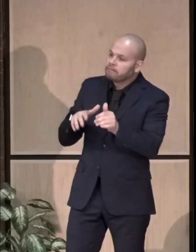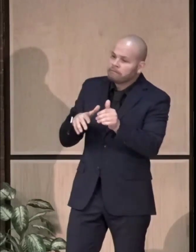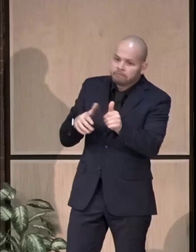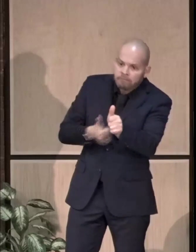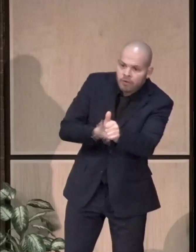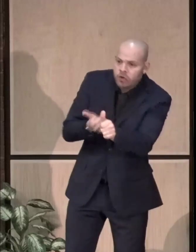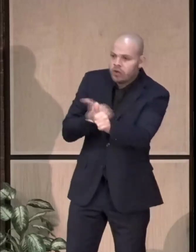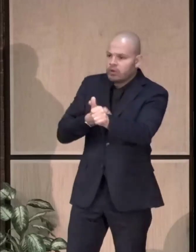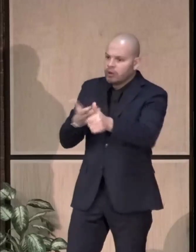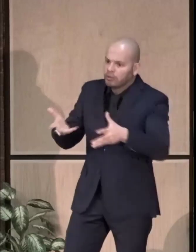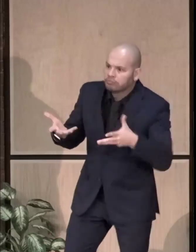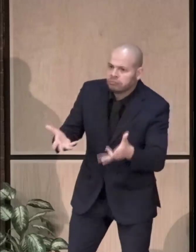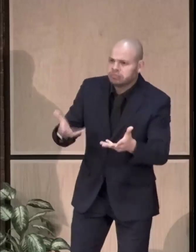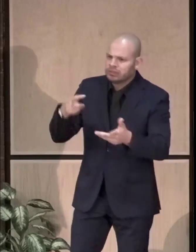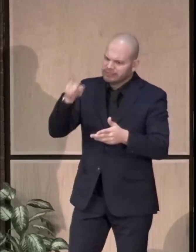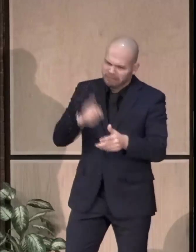I did not.